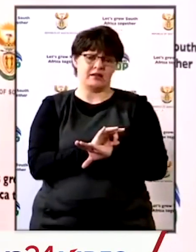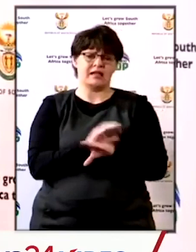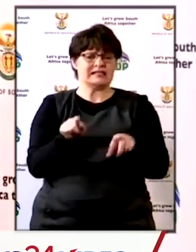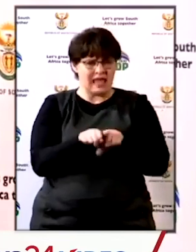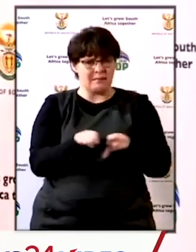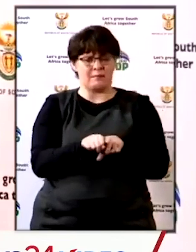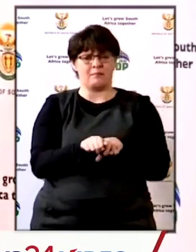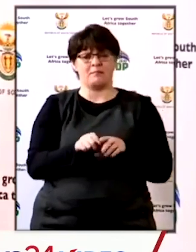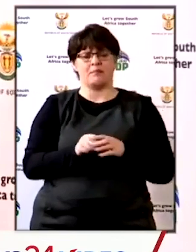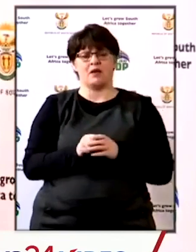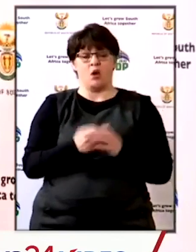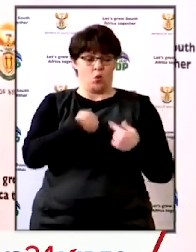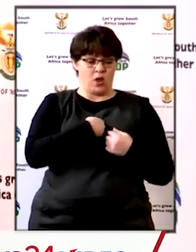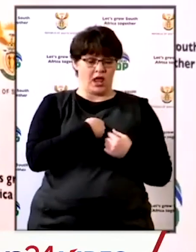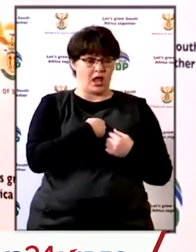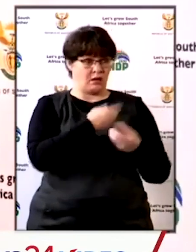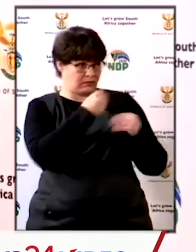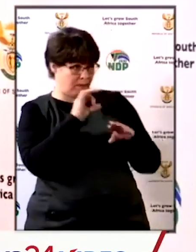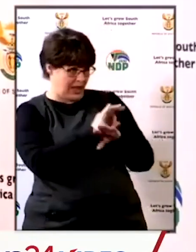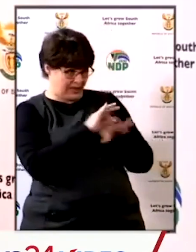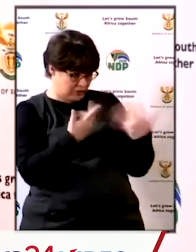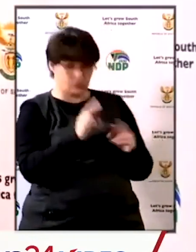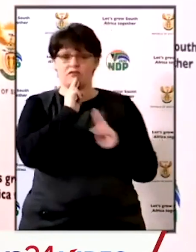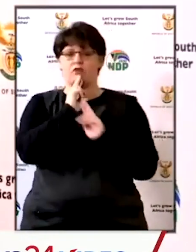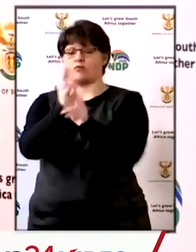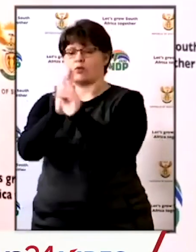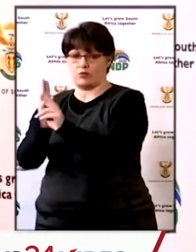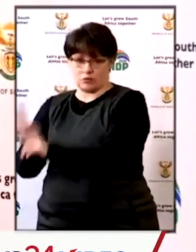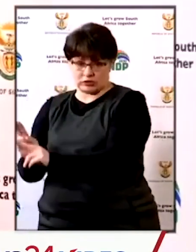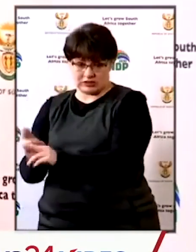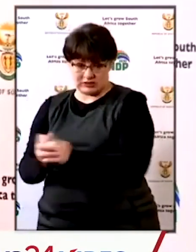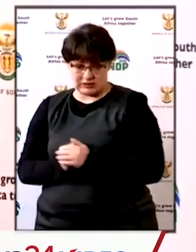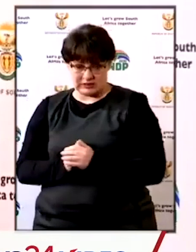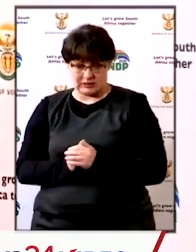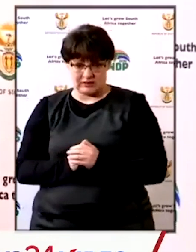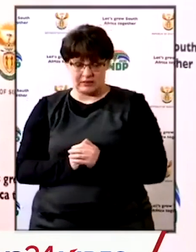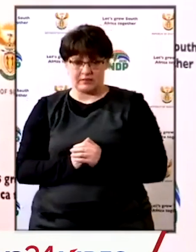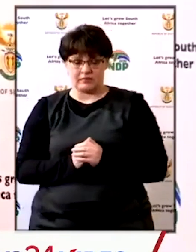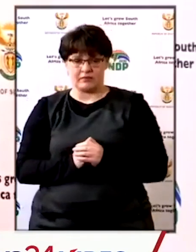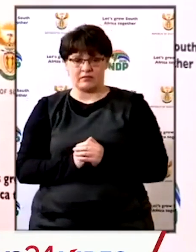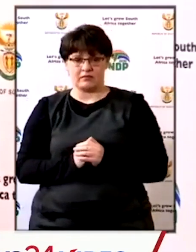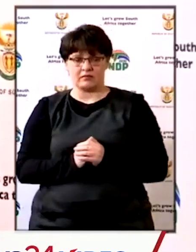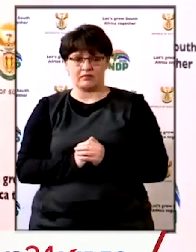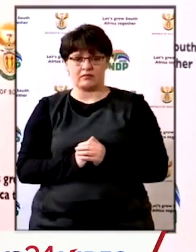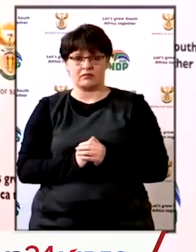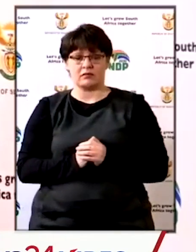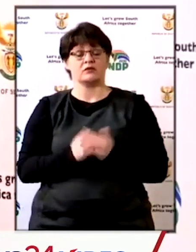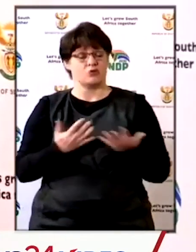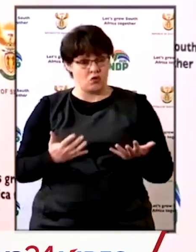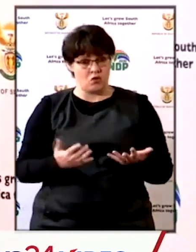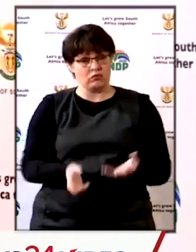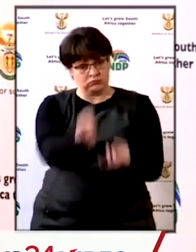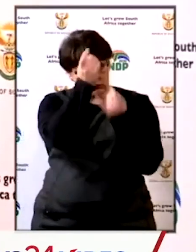reporting at different times, that schools will reopen on the 1st of